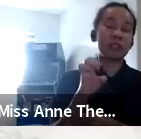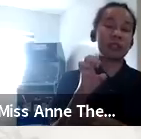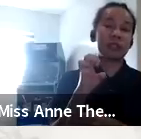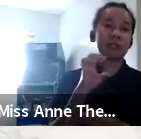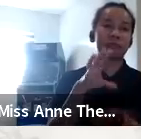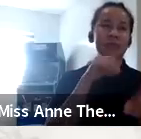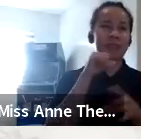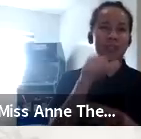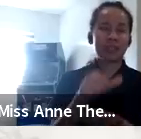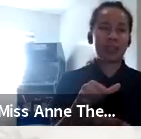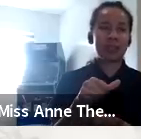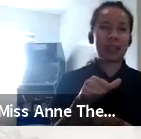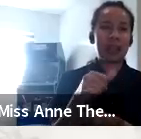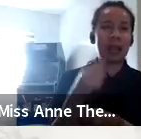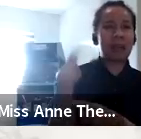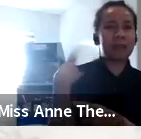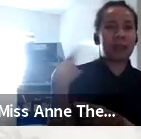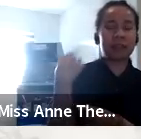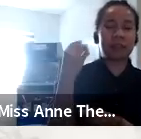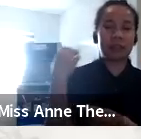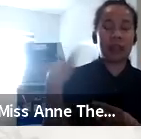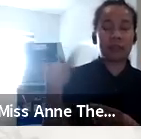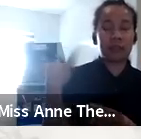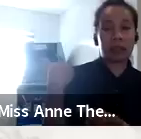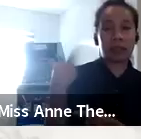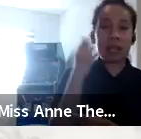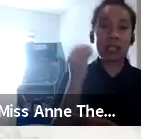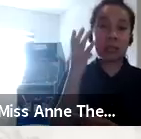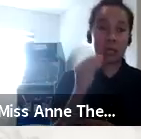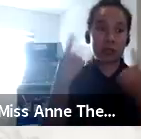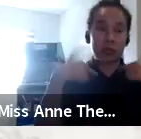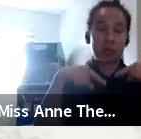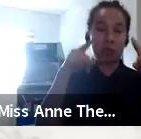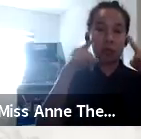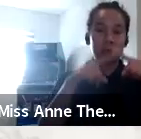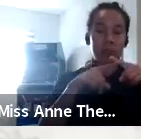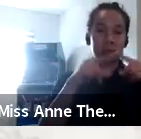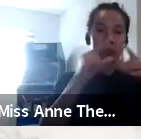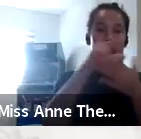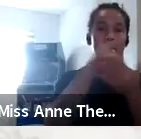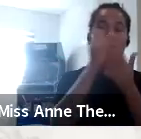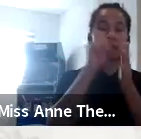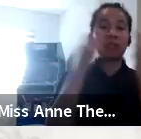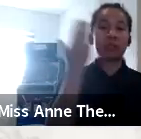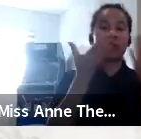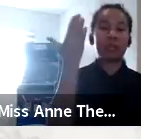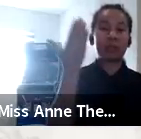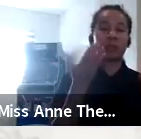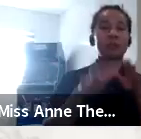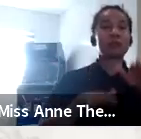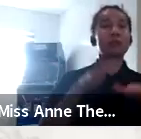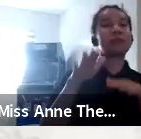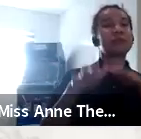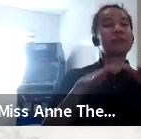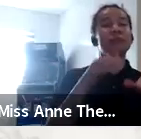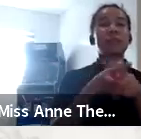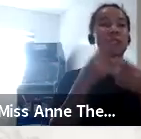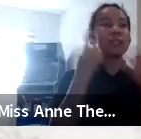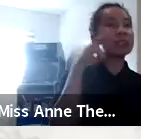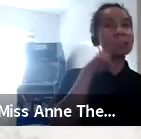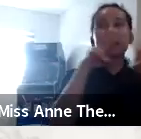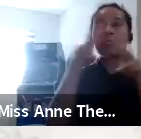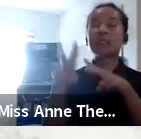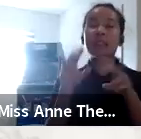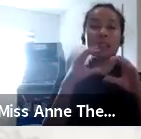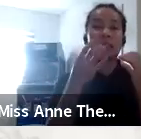not experience the feeling of walking the aisle and seeing all your classmates and batchmates around